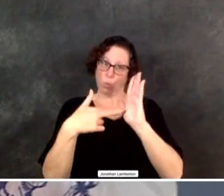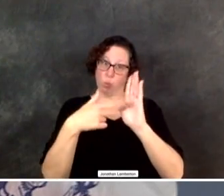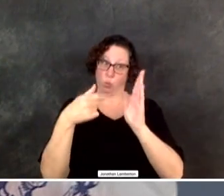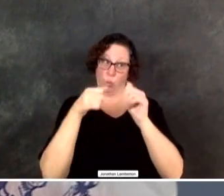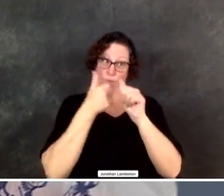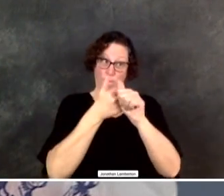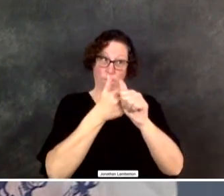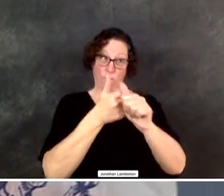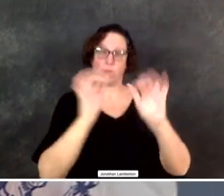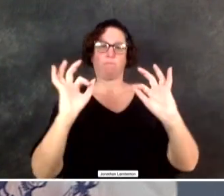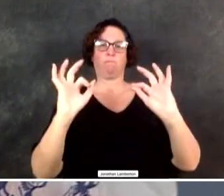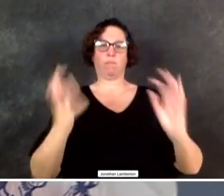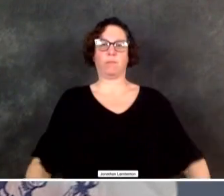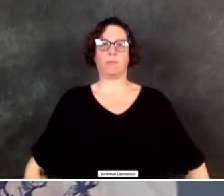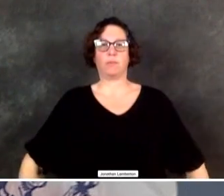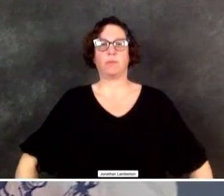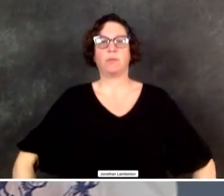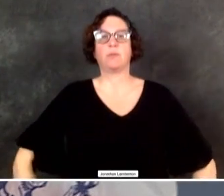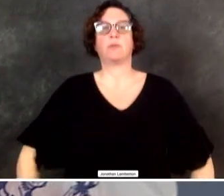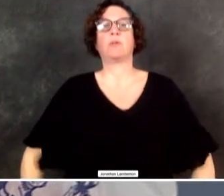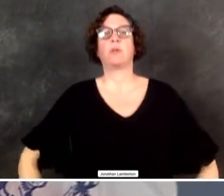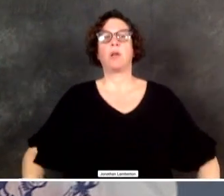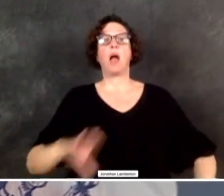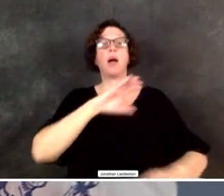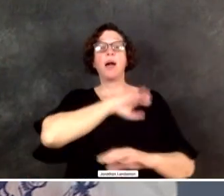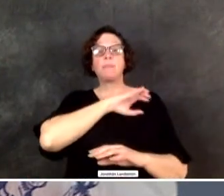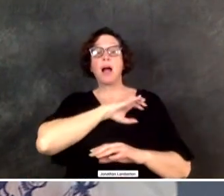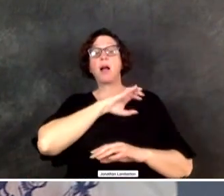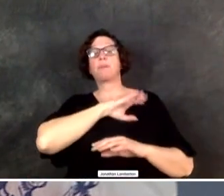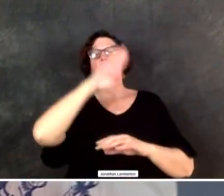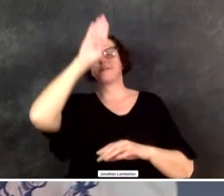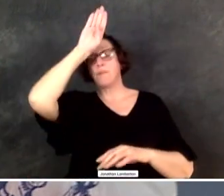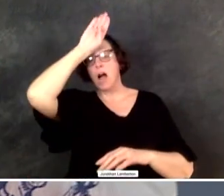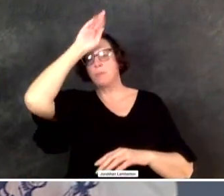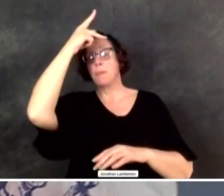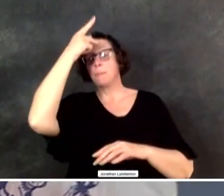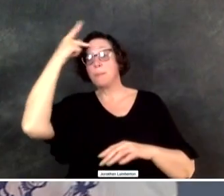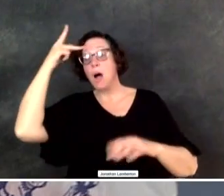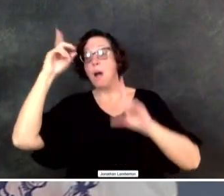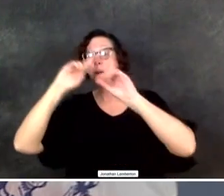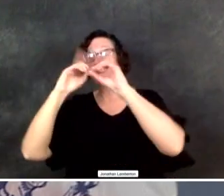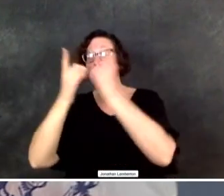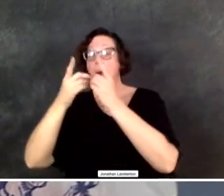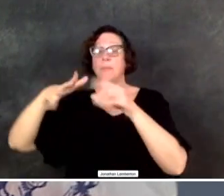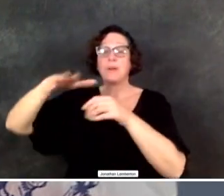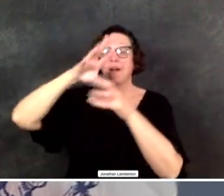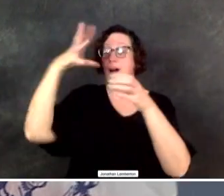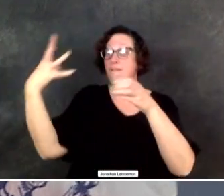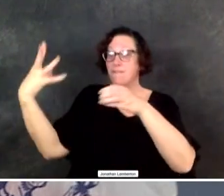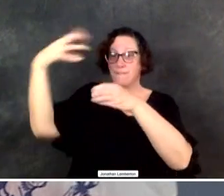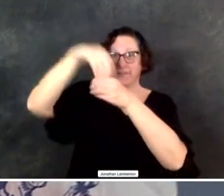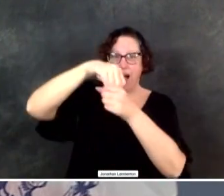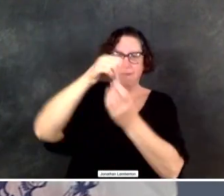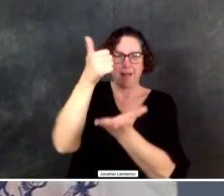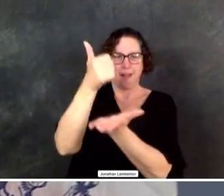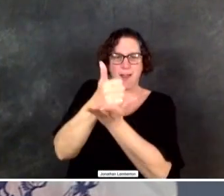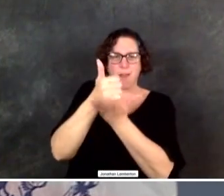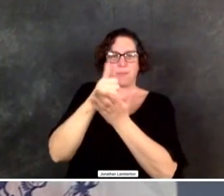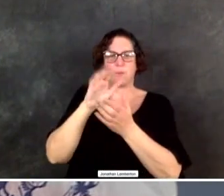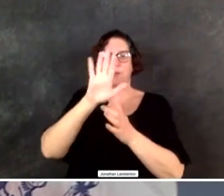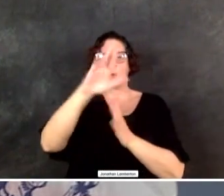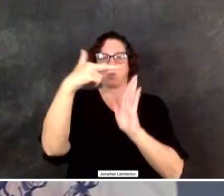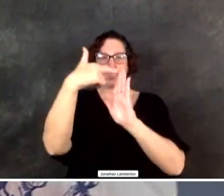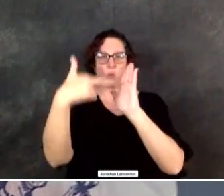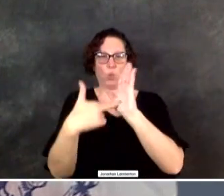Fire, Sheriff's Office, Buildings Department, they're all part of that. Buildings Department did a great job when a lot of the construction was